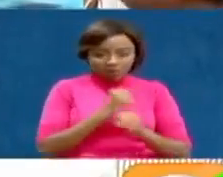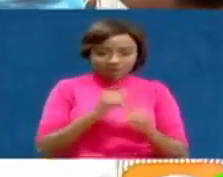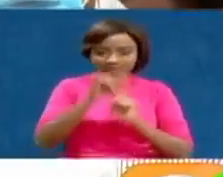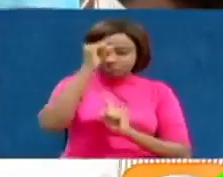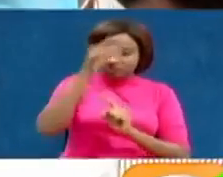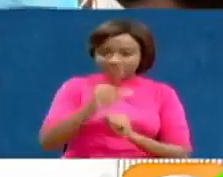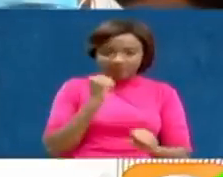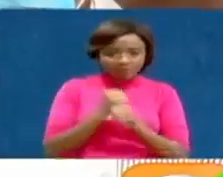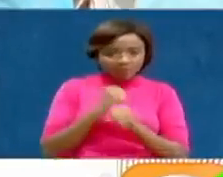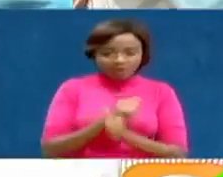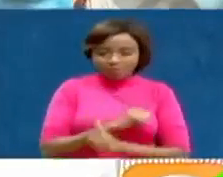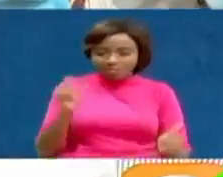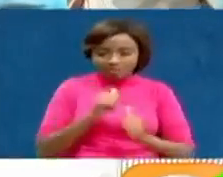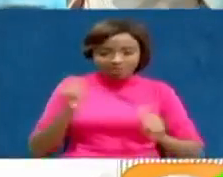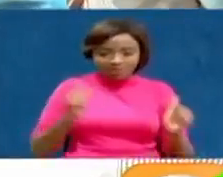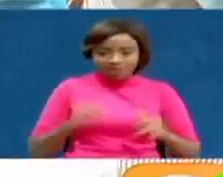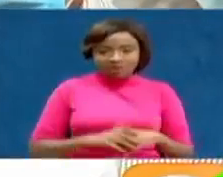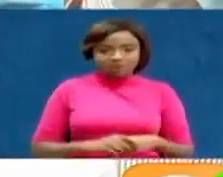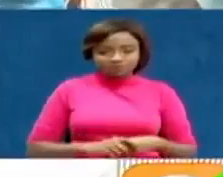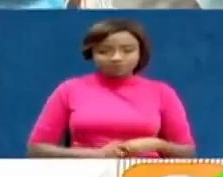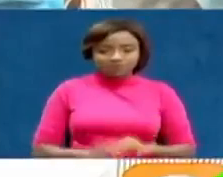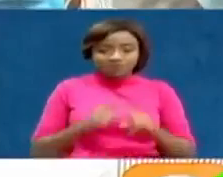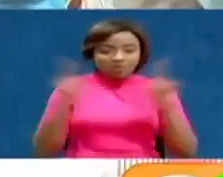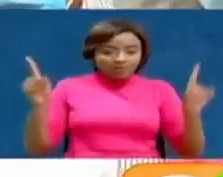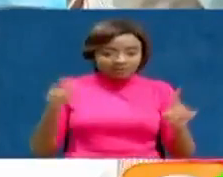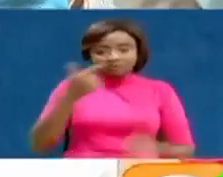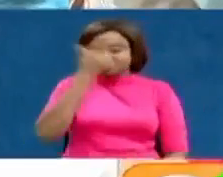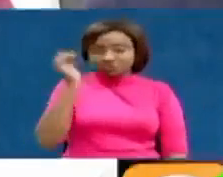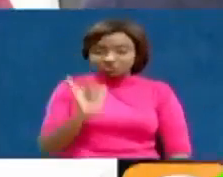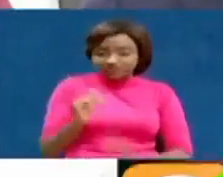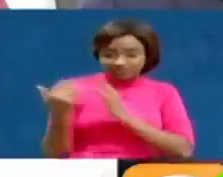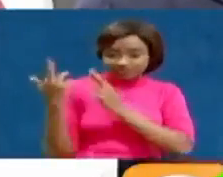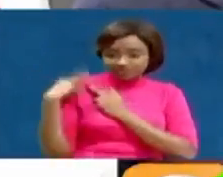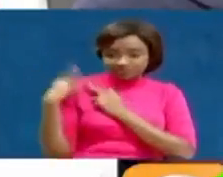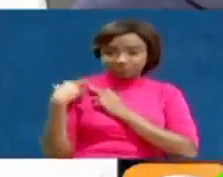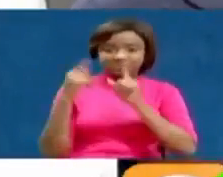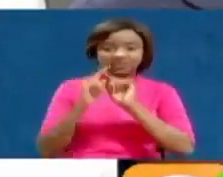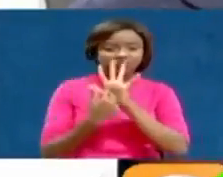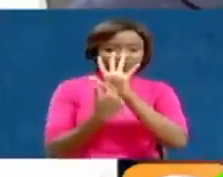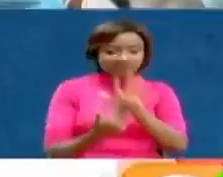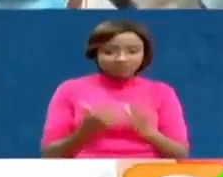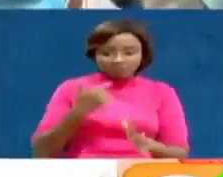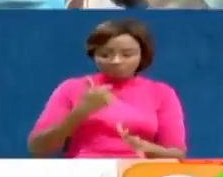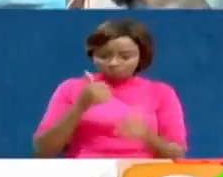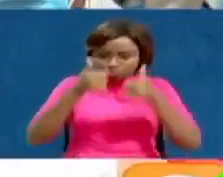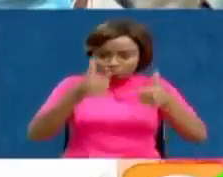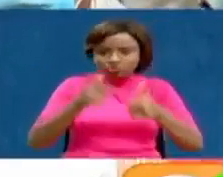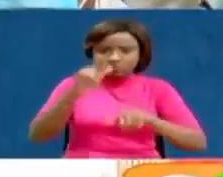the officers. I think they're doing a good job across the country. But because of that responsibility and the example they need to